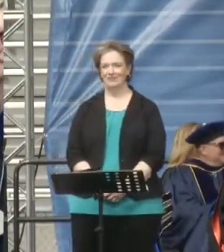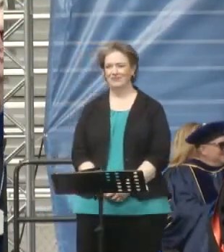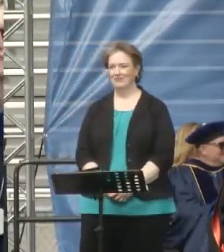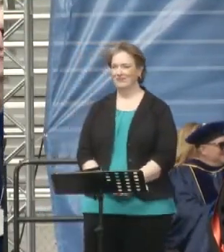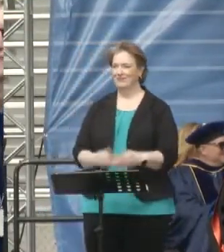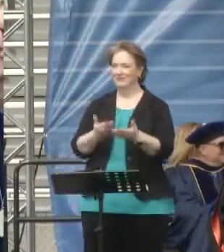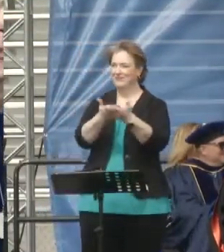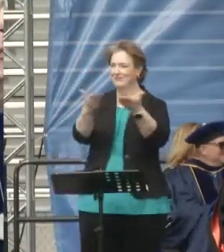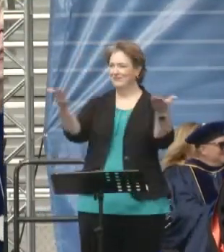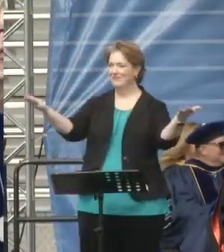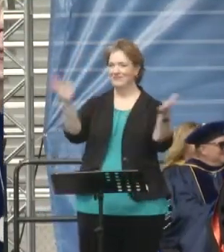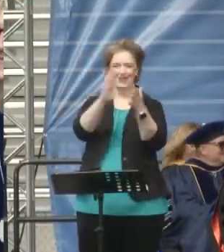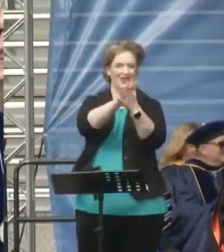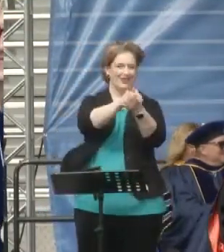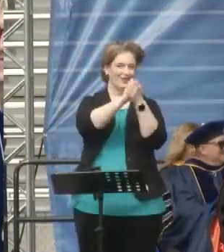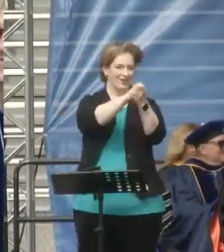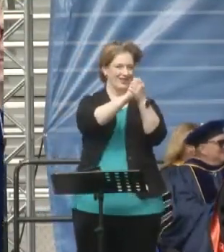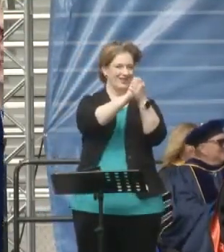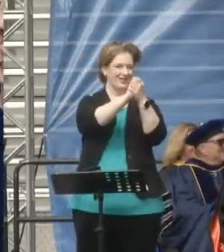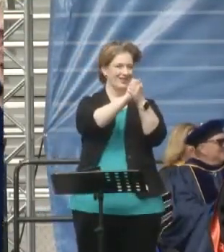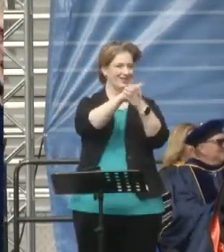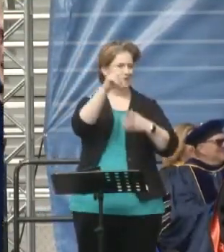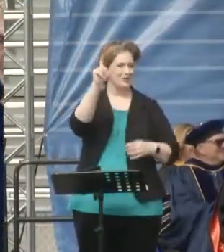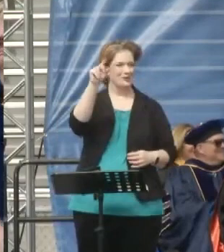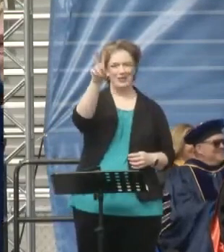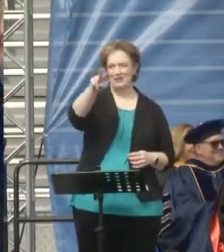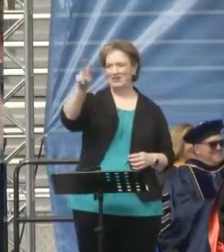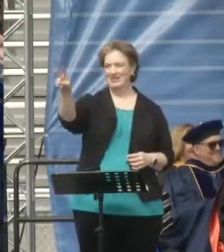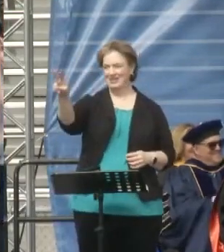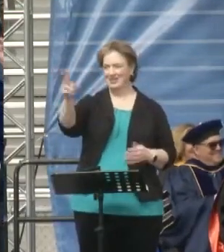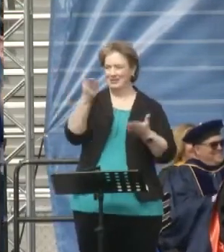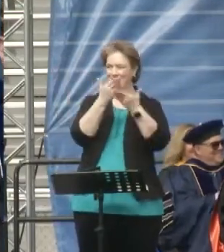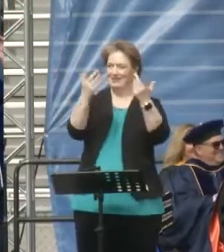Congratulations, class of 22. You did it.